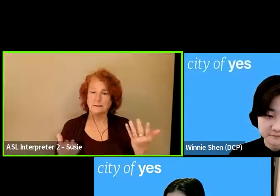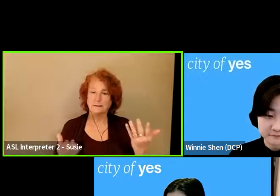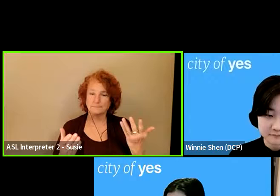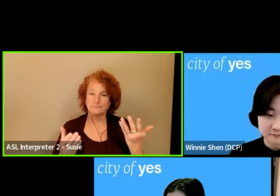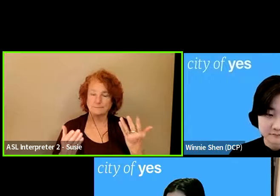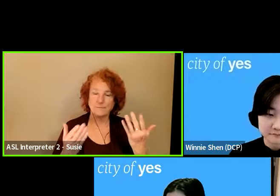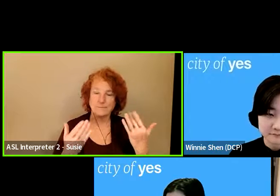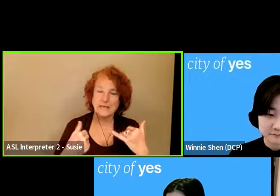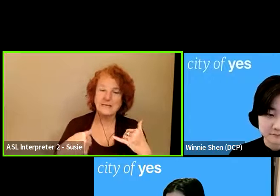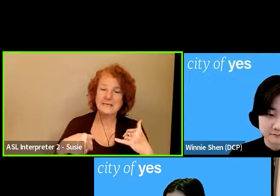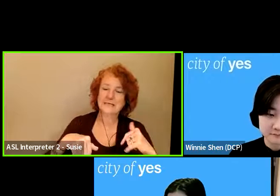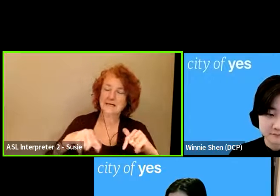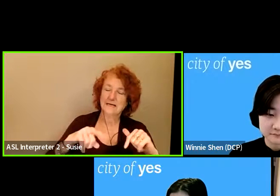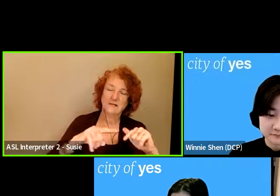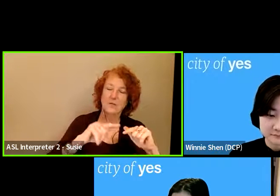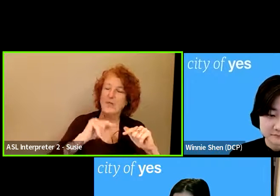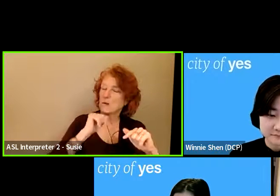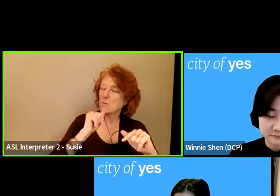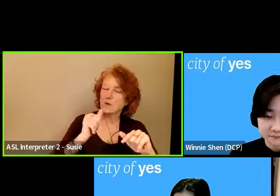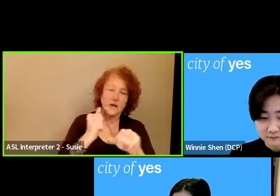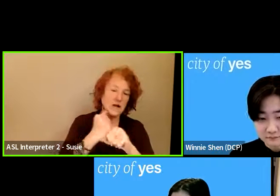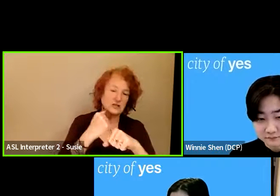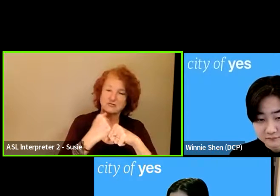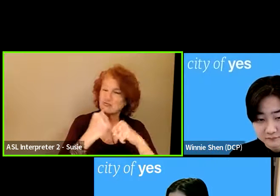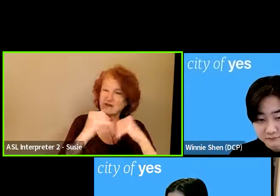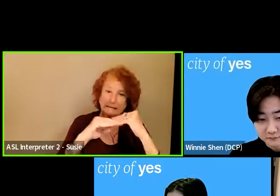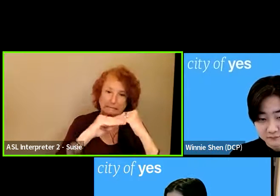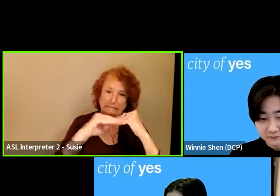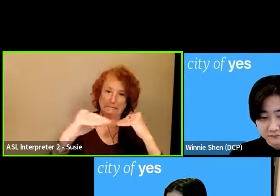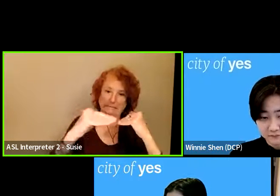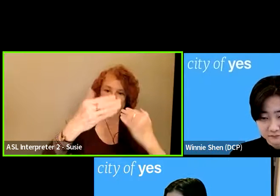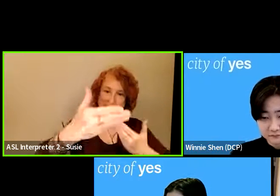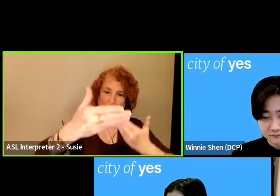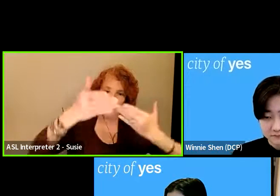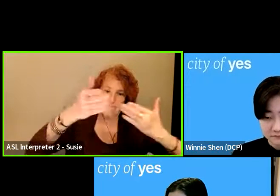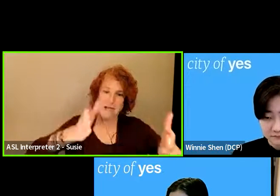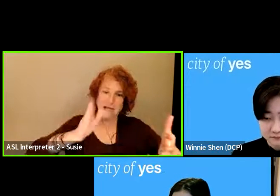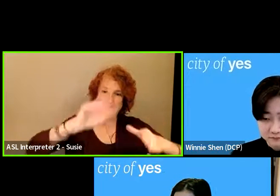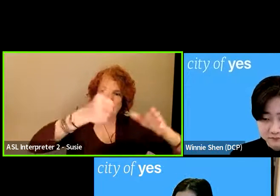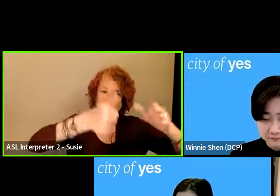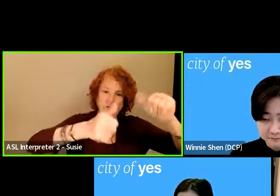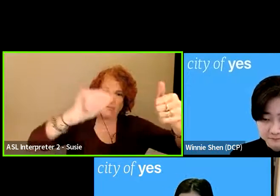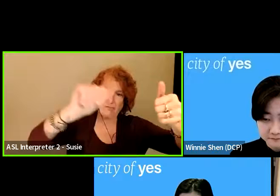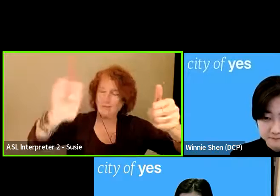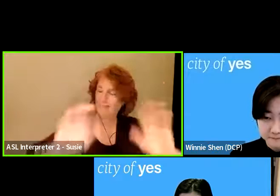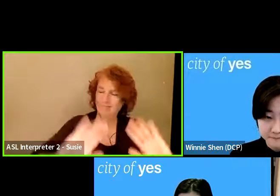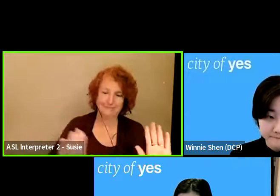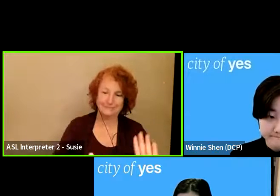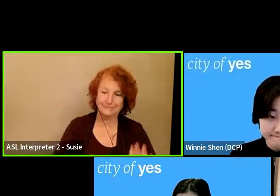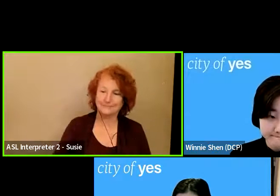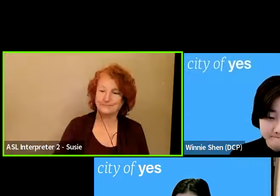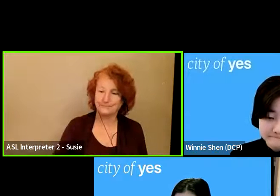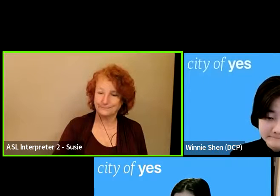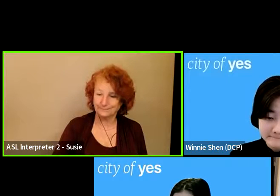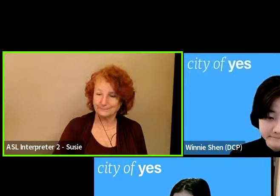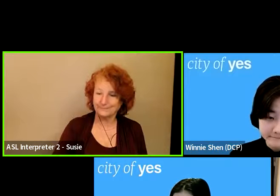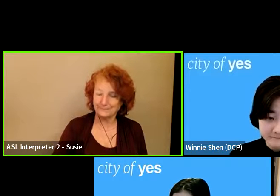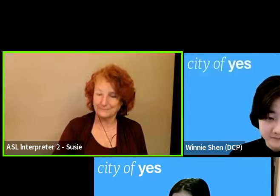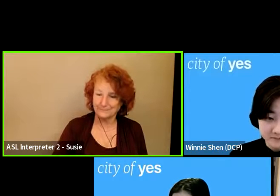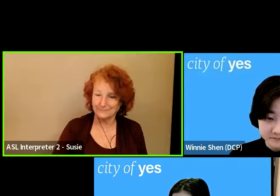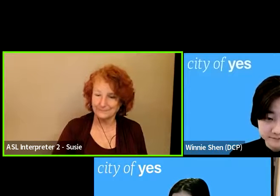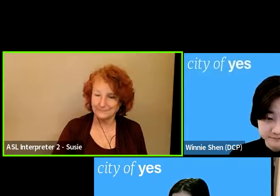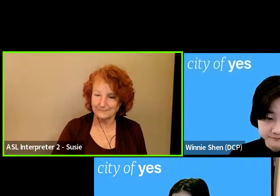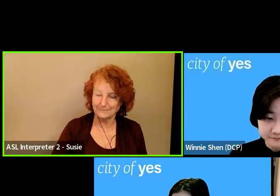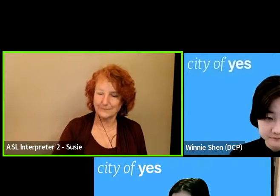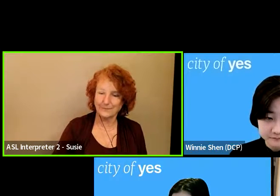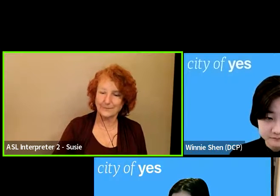that we're not just creating a bunch of flat boxes everywhere. And so that gives you a glimpse